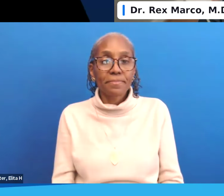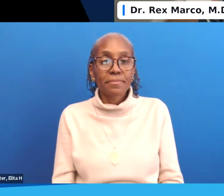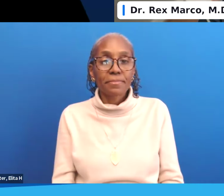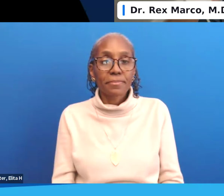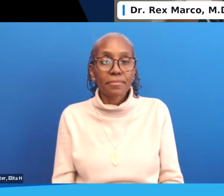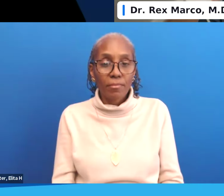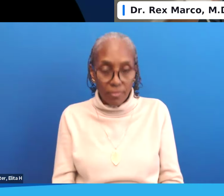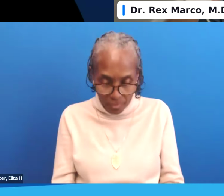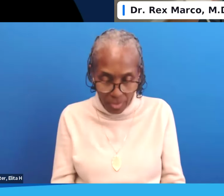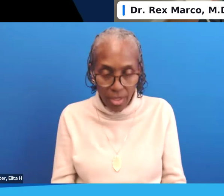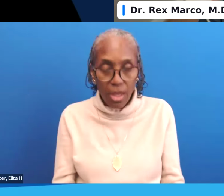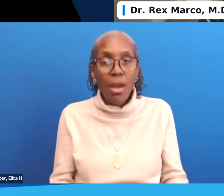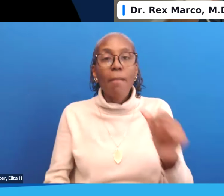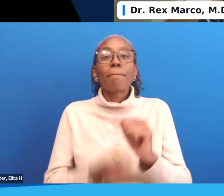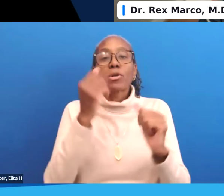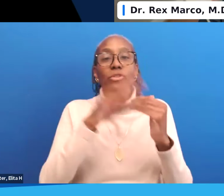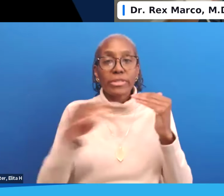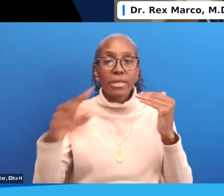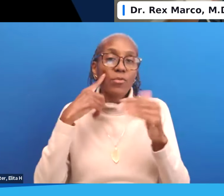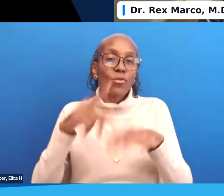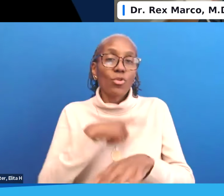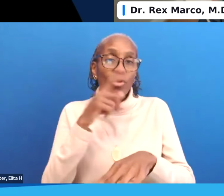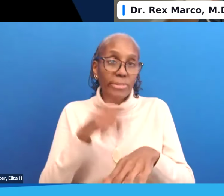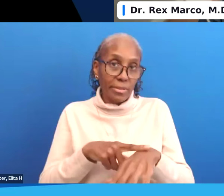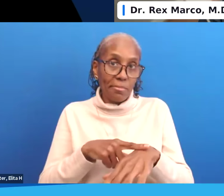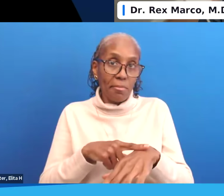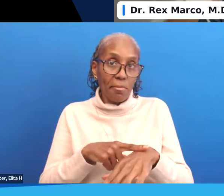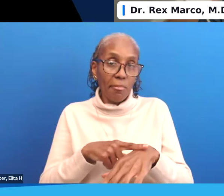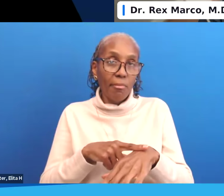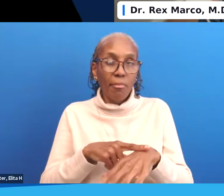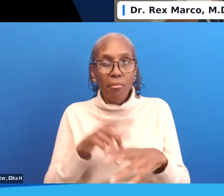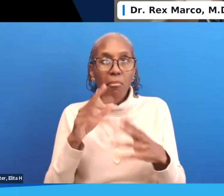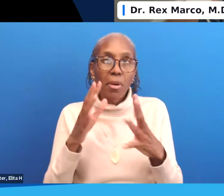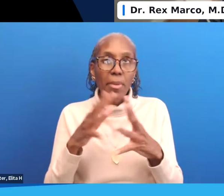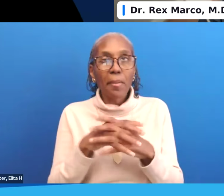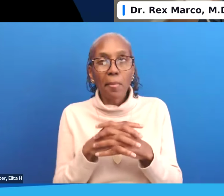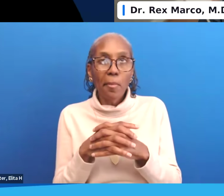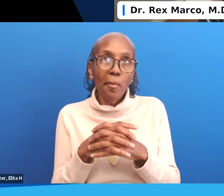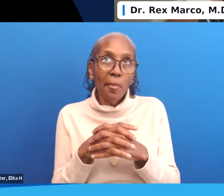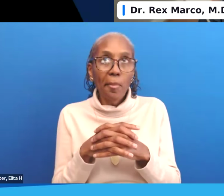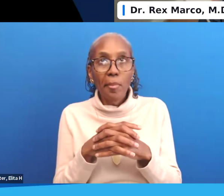Most of them are stable for a long time. There is about